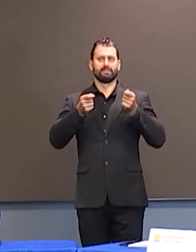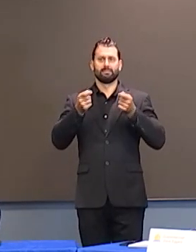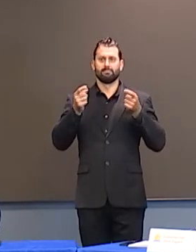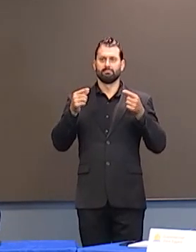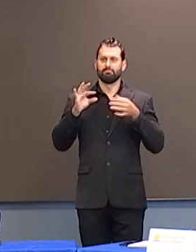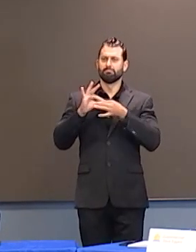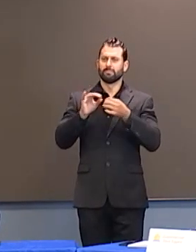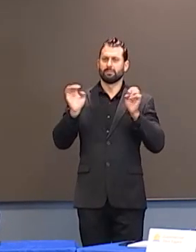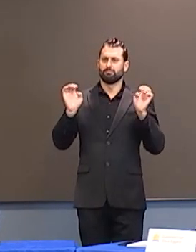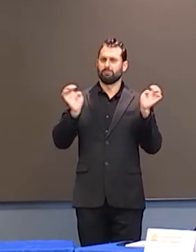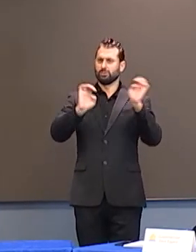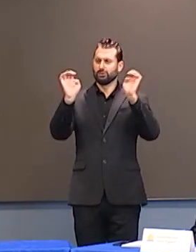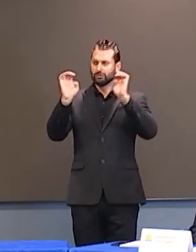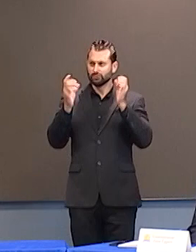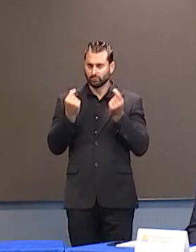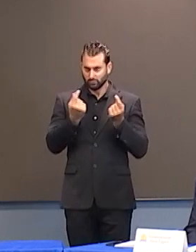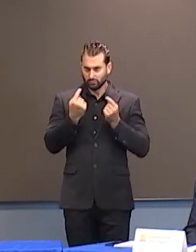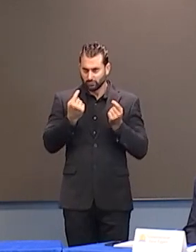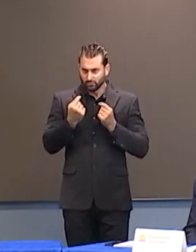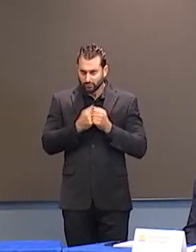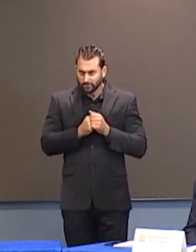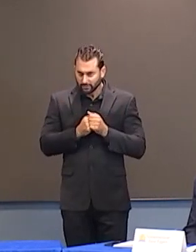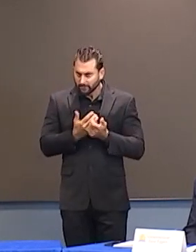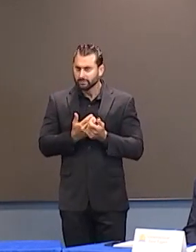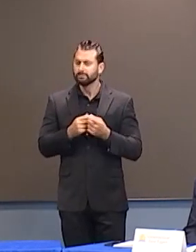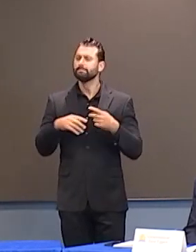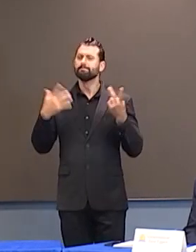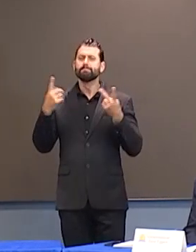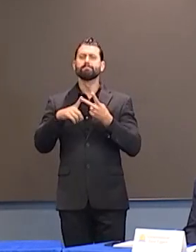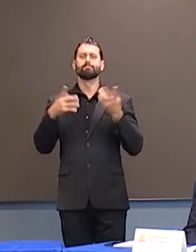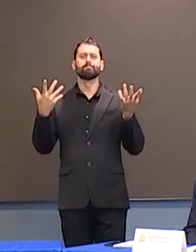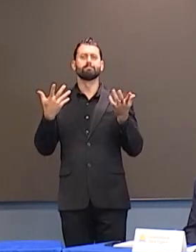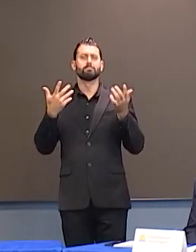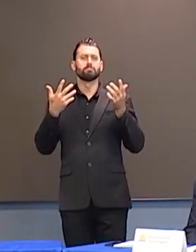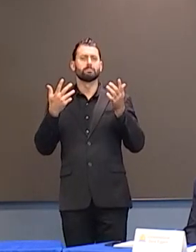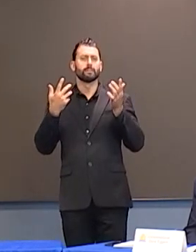what the all the prediction models is showing.